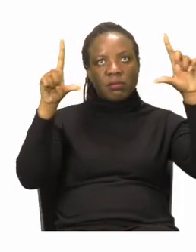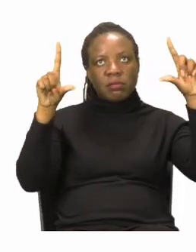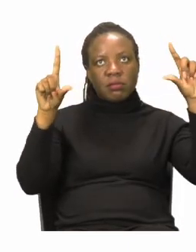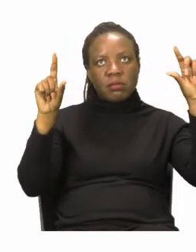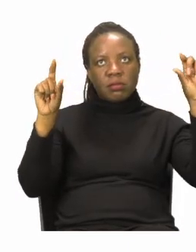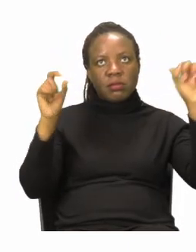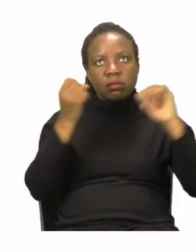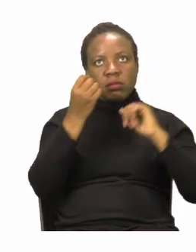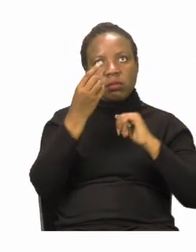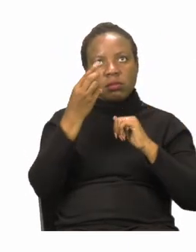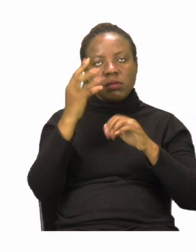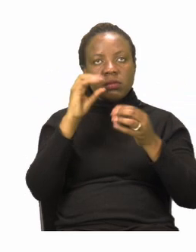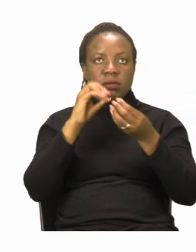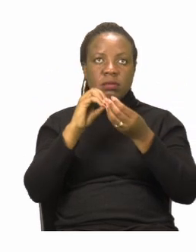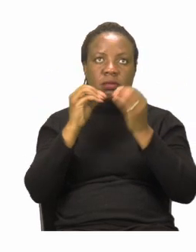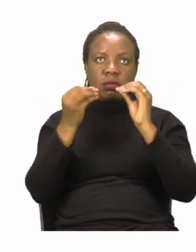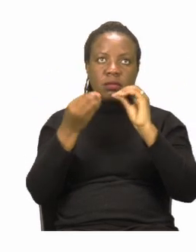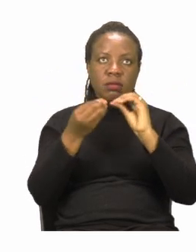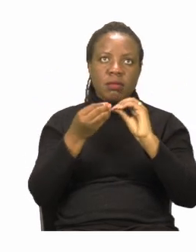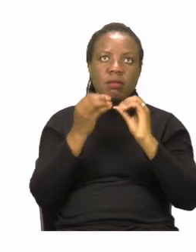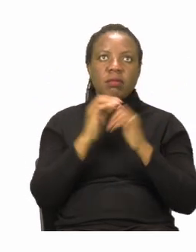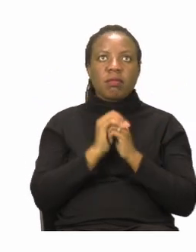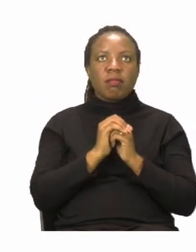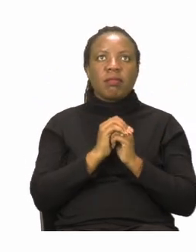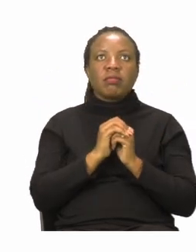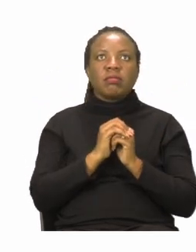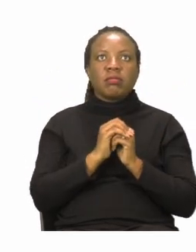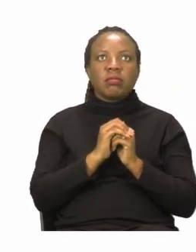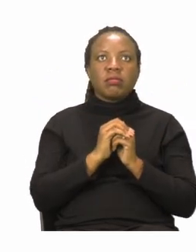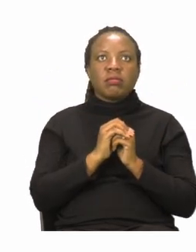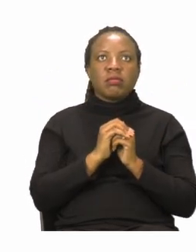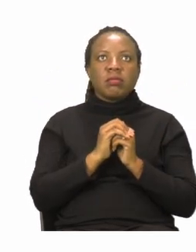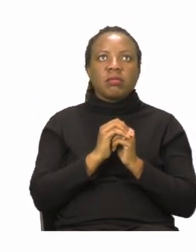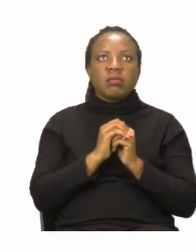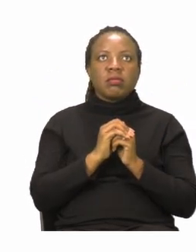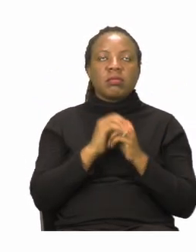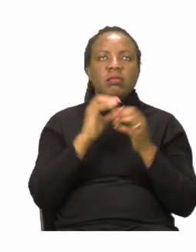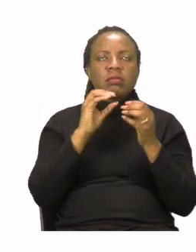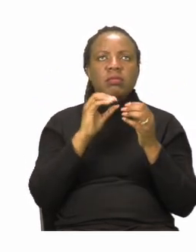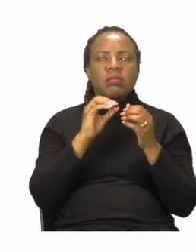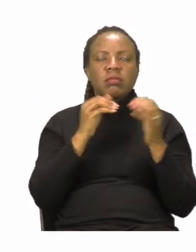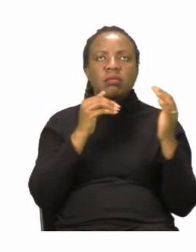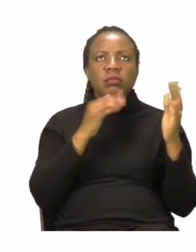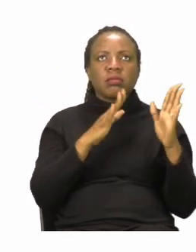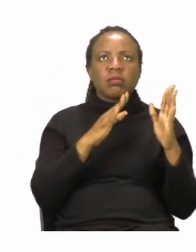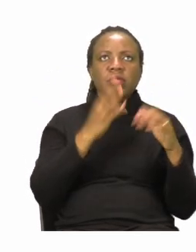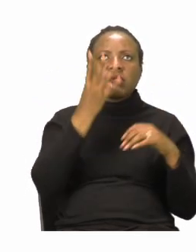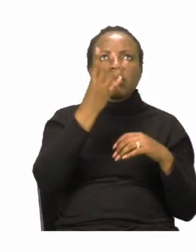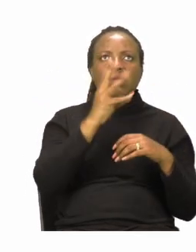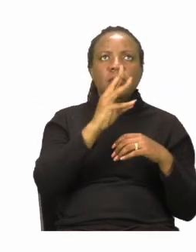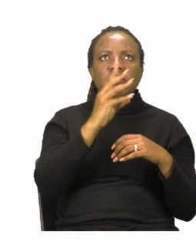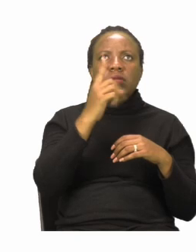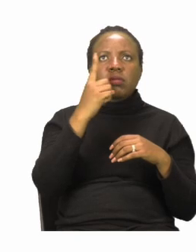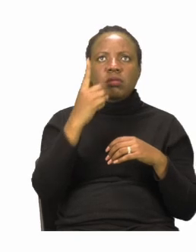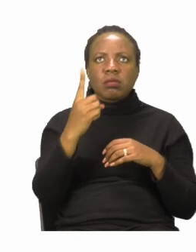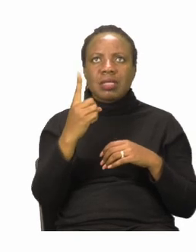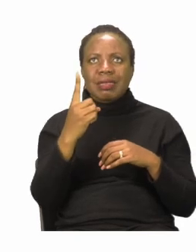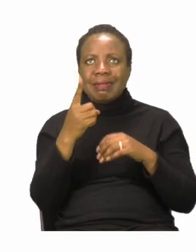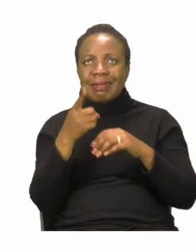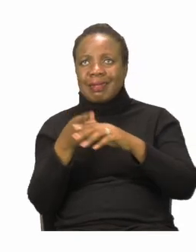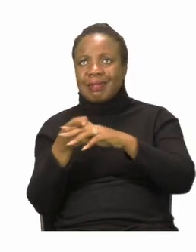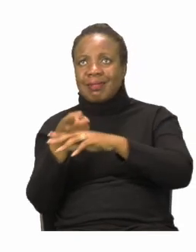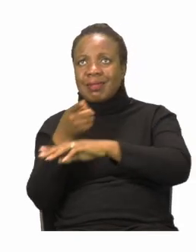numbers. Okay, it starts from number 61 all the way up to